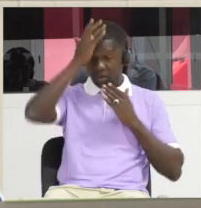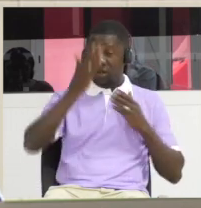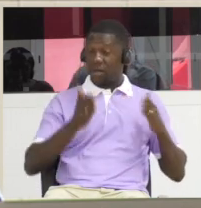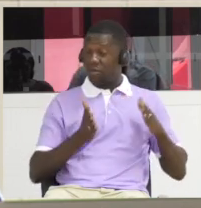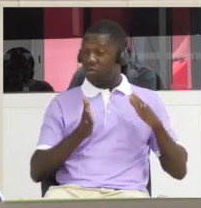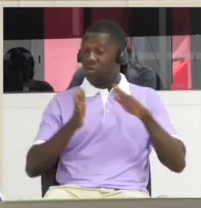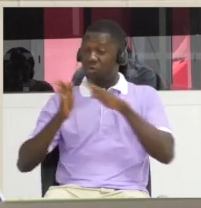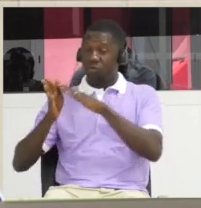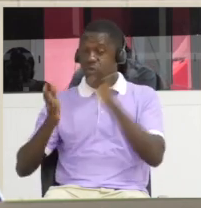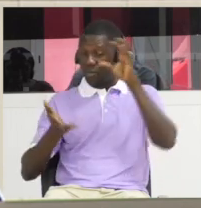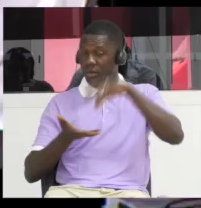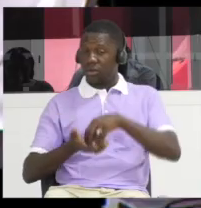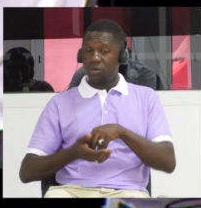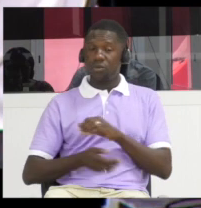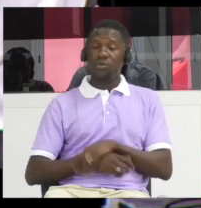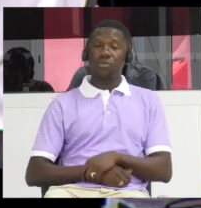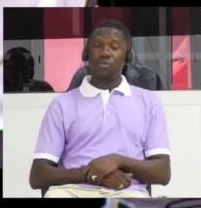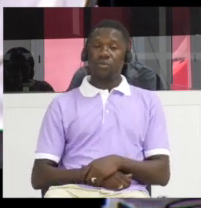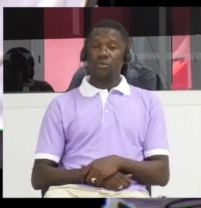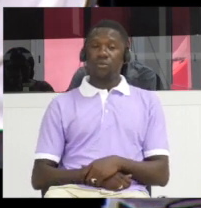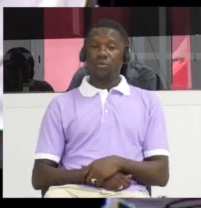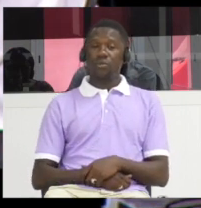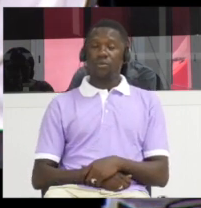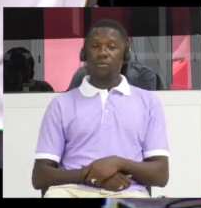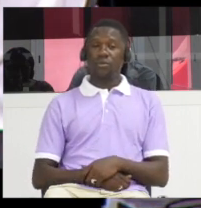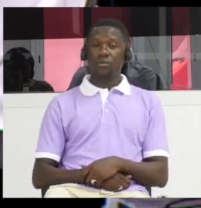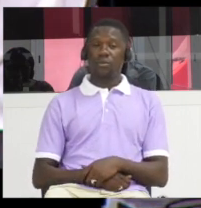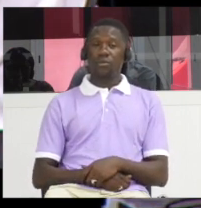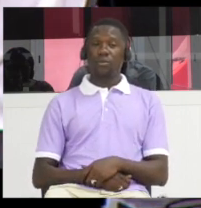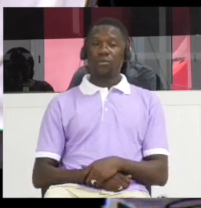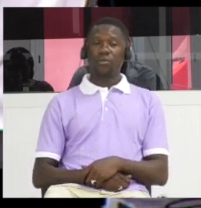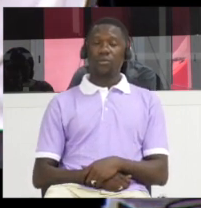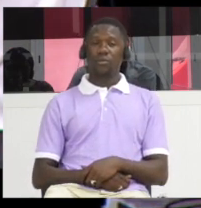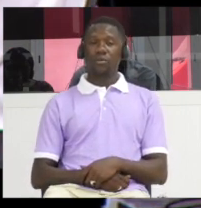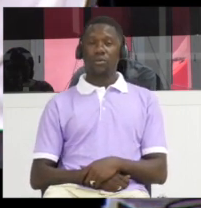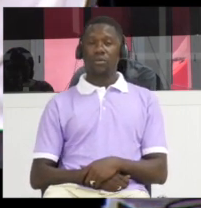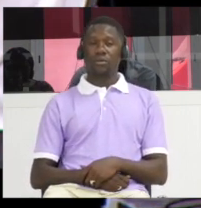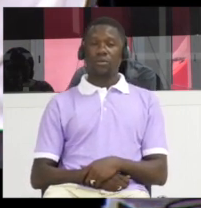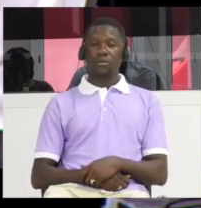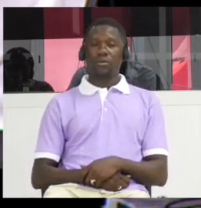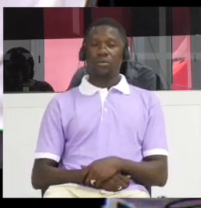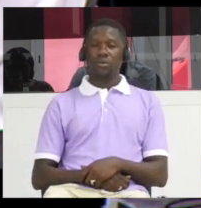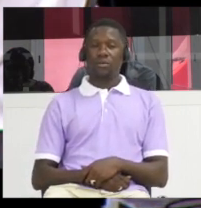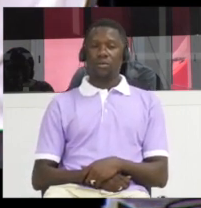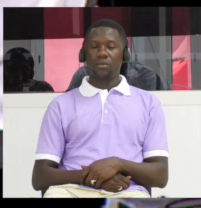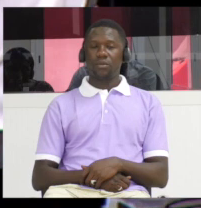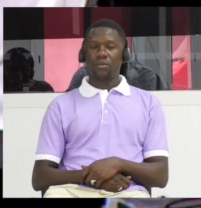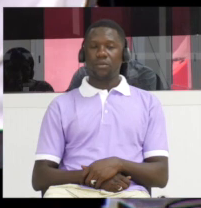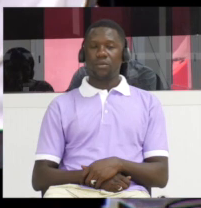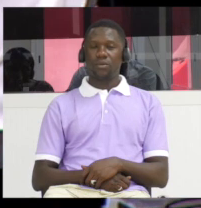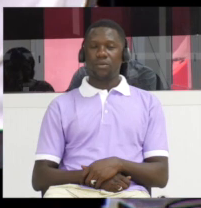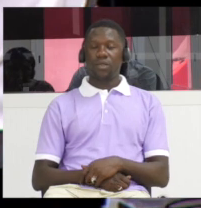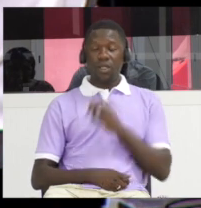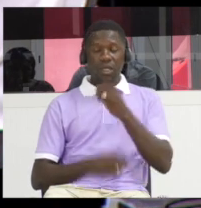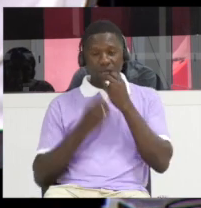your presence, say to the IGP that he had abandoned post at the bridge and that